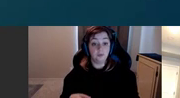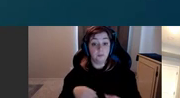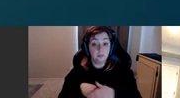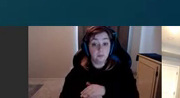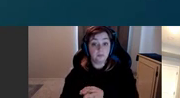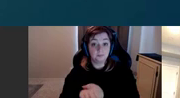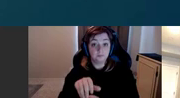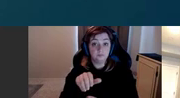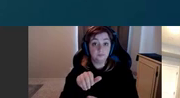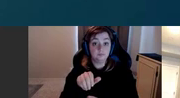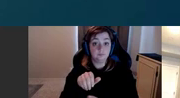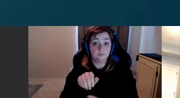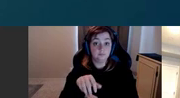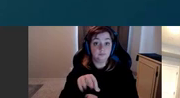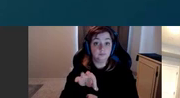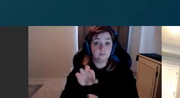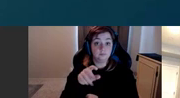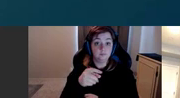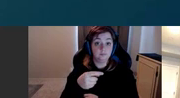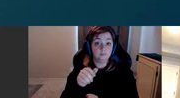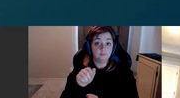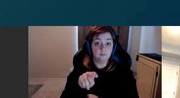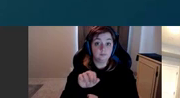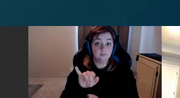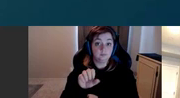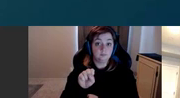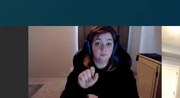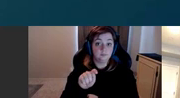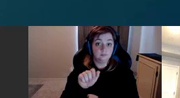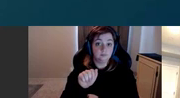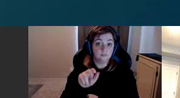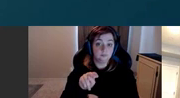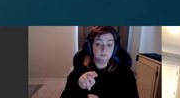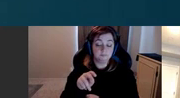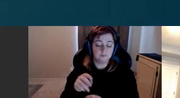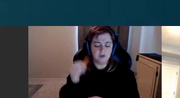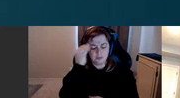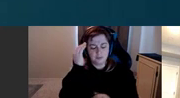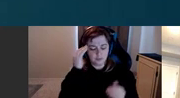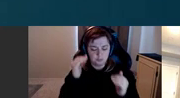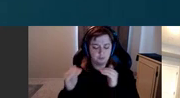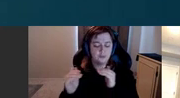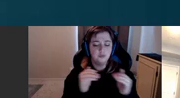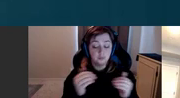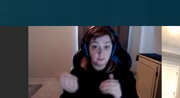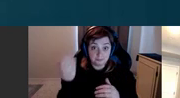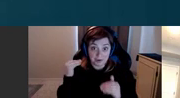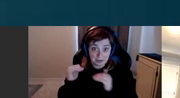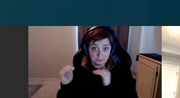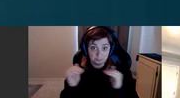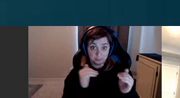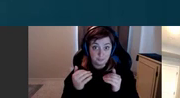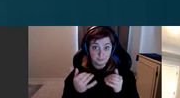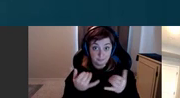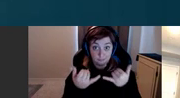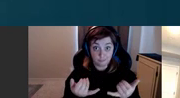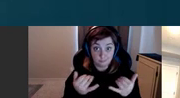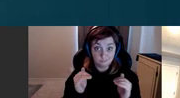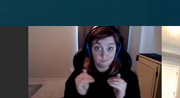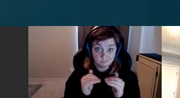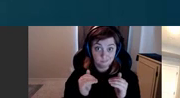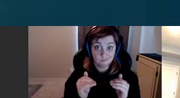you all know, Afghanistan right now, for its many wars, and primarily most of you know it for the current war, since it's been going on for